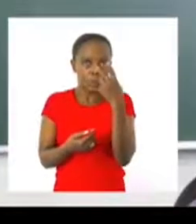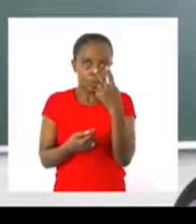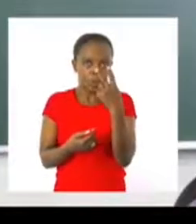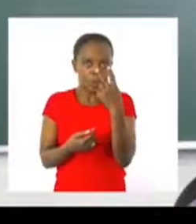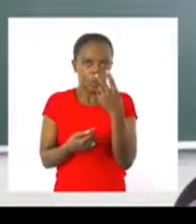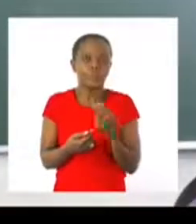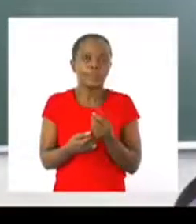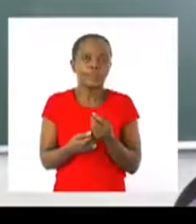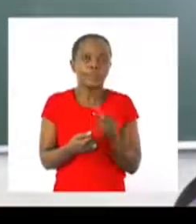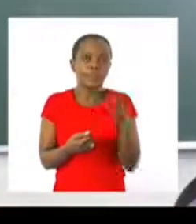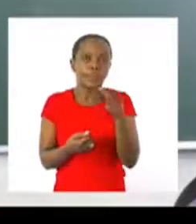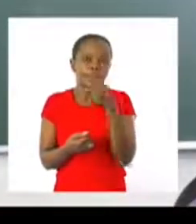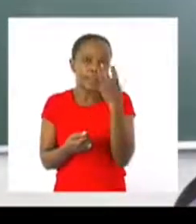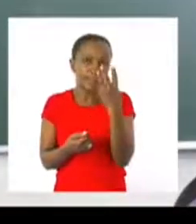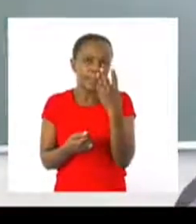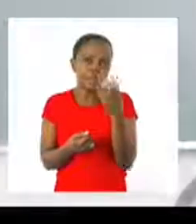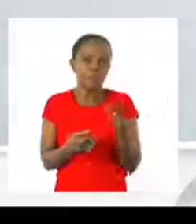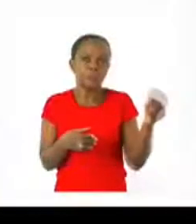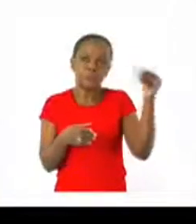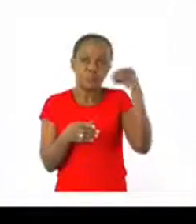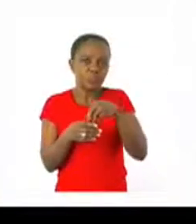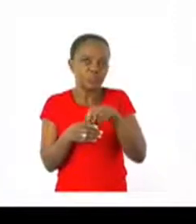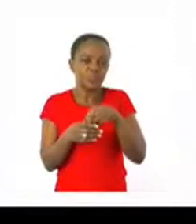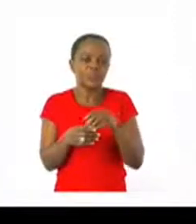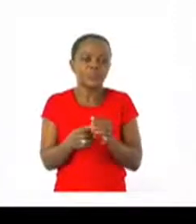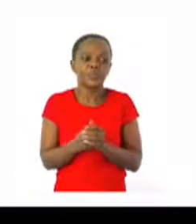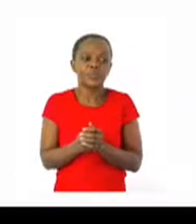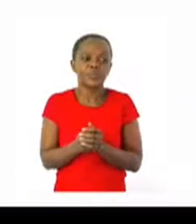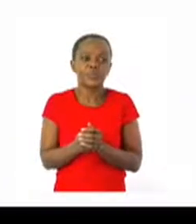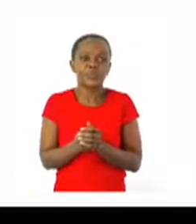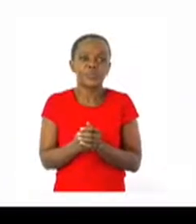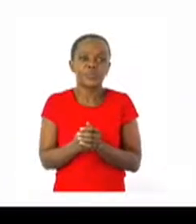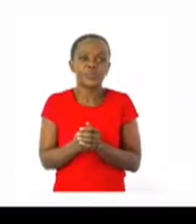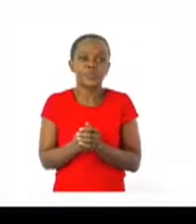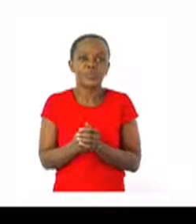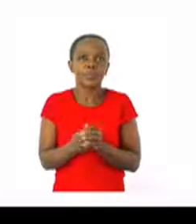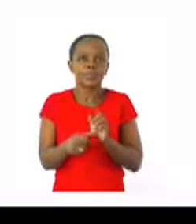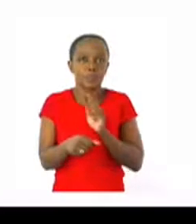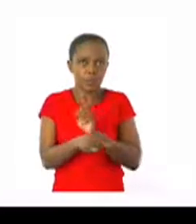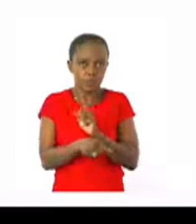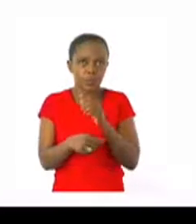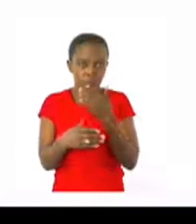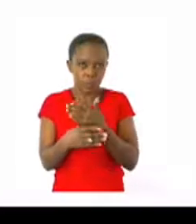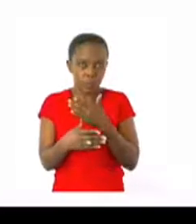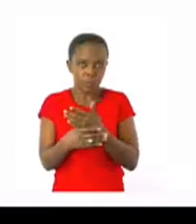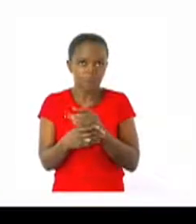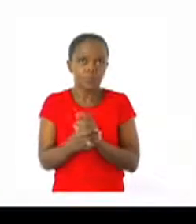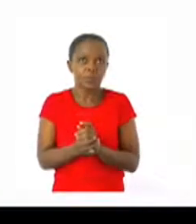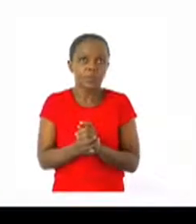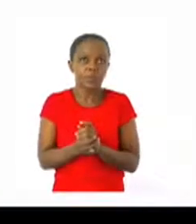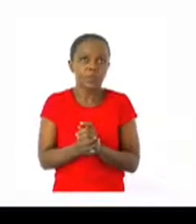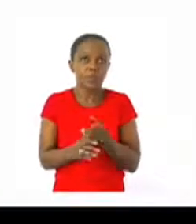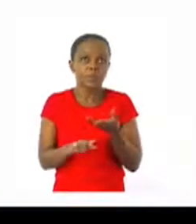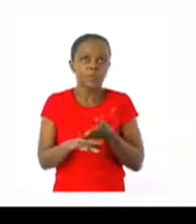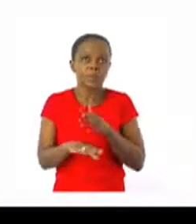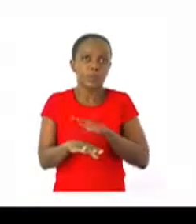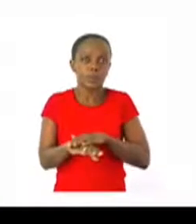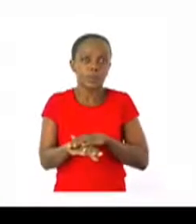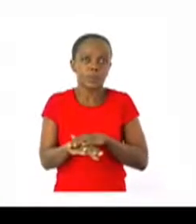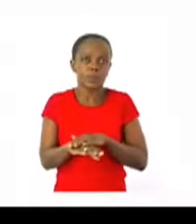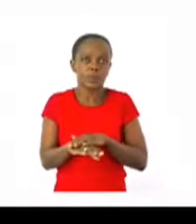3s, feel free to join in. The first exercise we're going to do is the example on